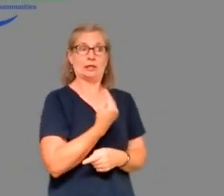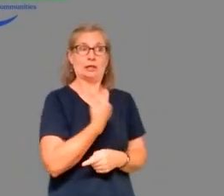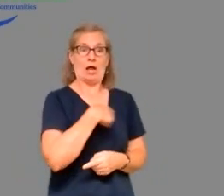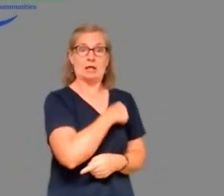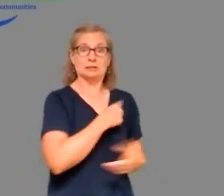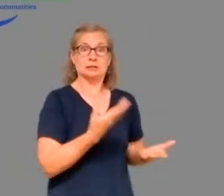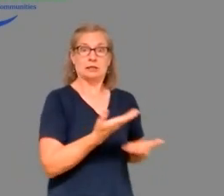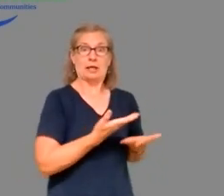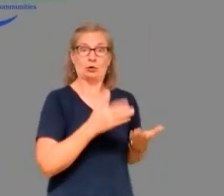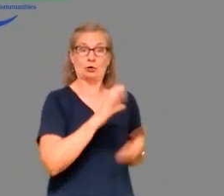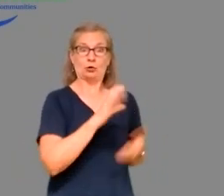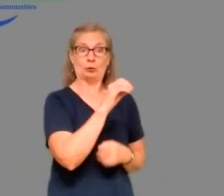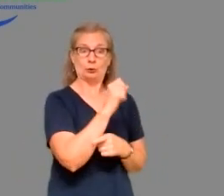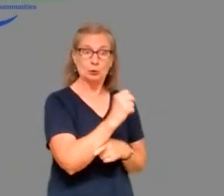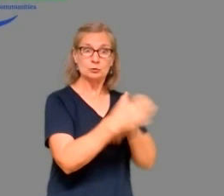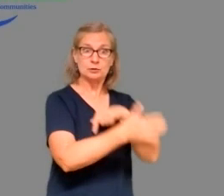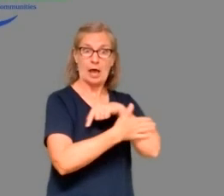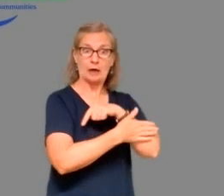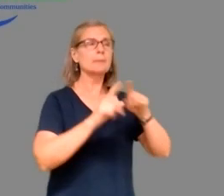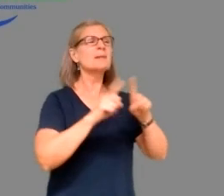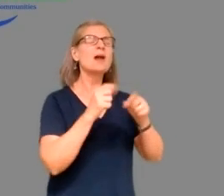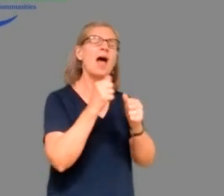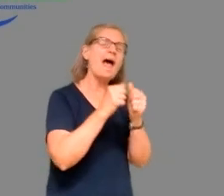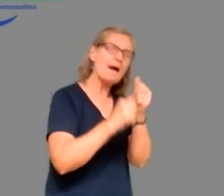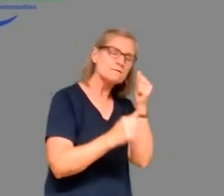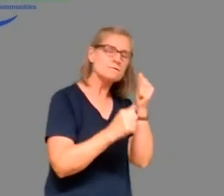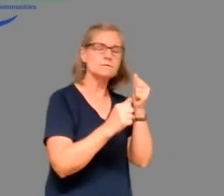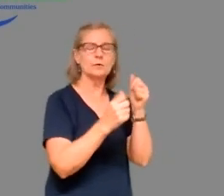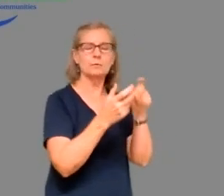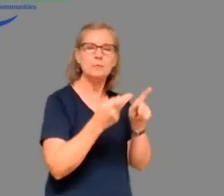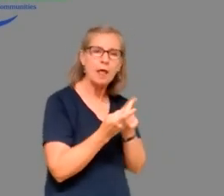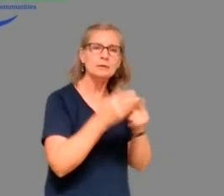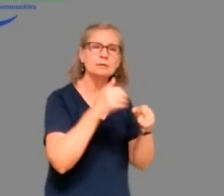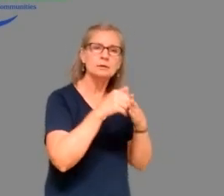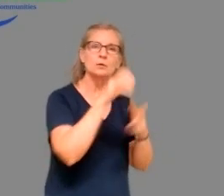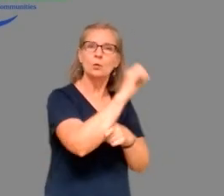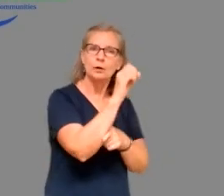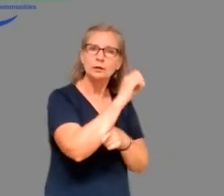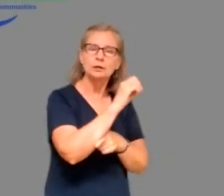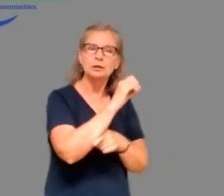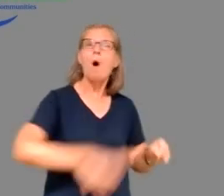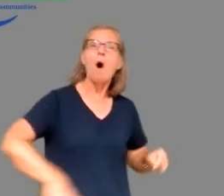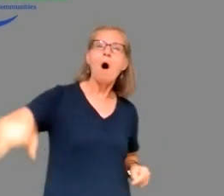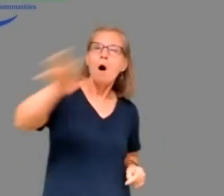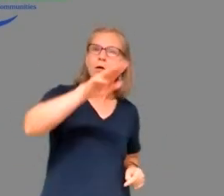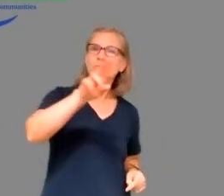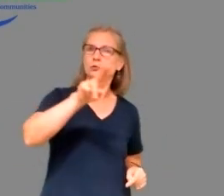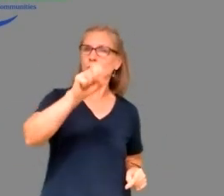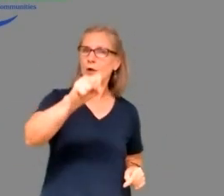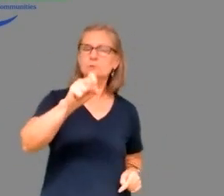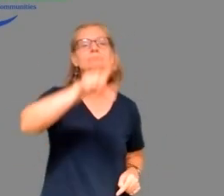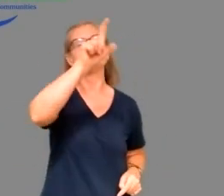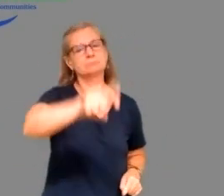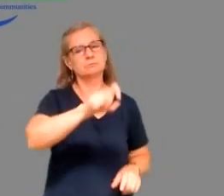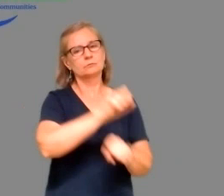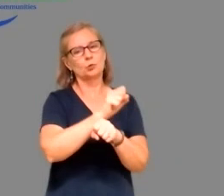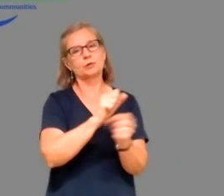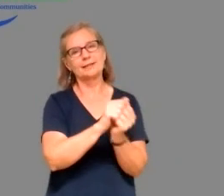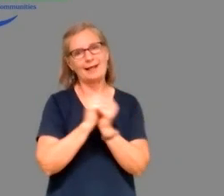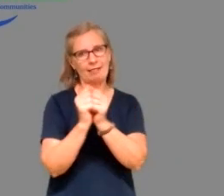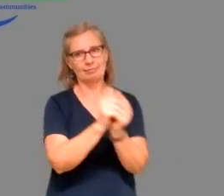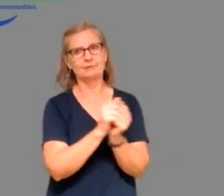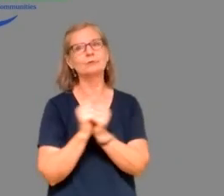every county in the United States. We all have to work together to stay healthy, to try to keep